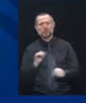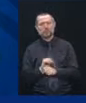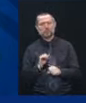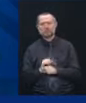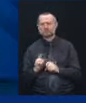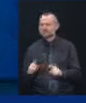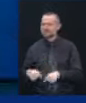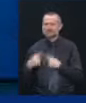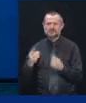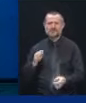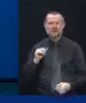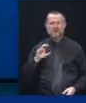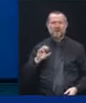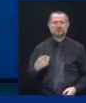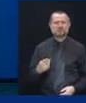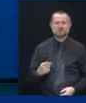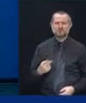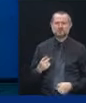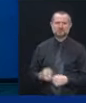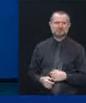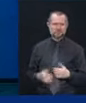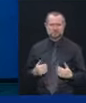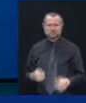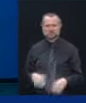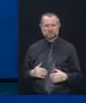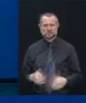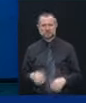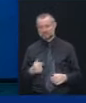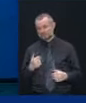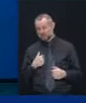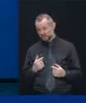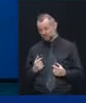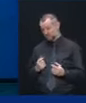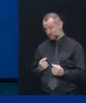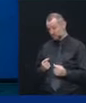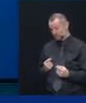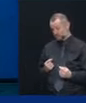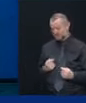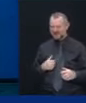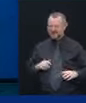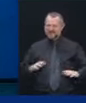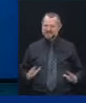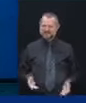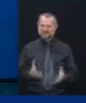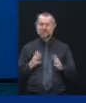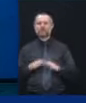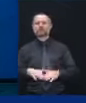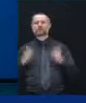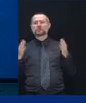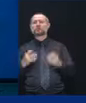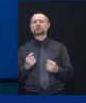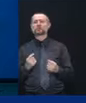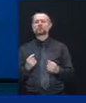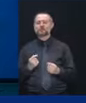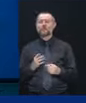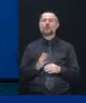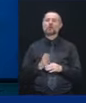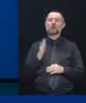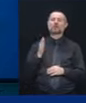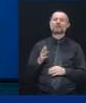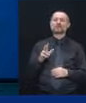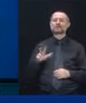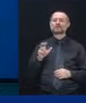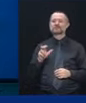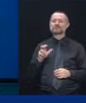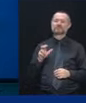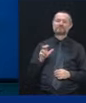March. So we're going to accelerate that reopening with 300 plus pop-up